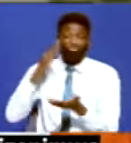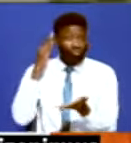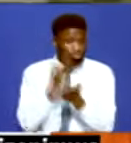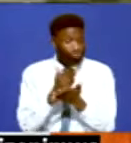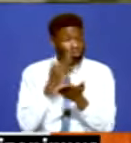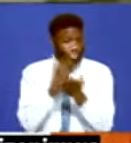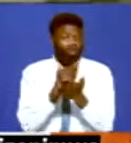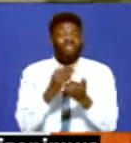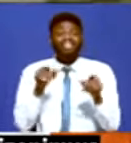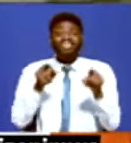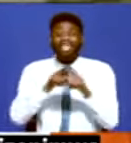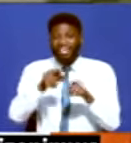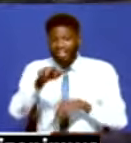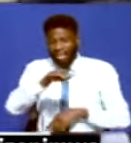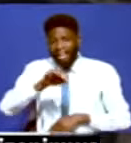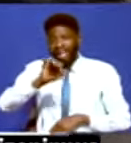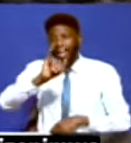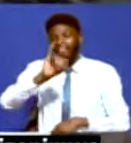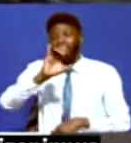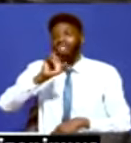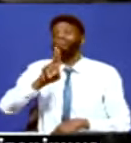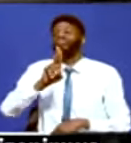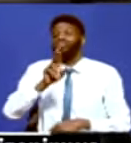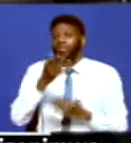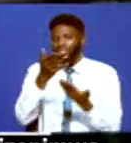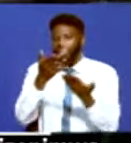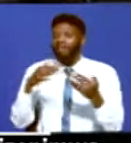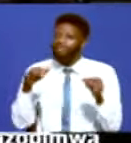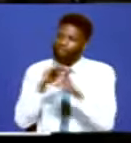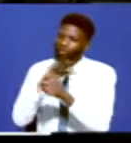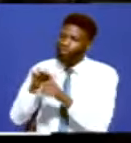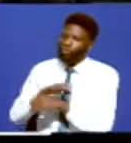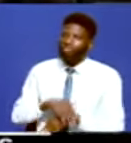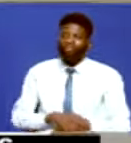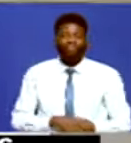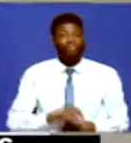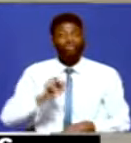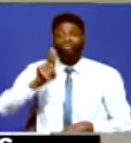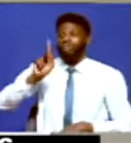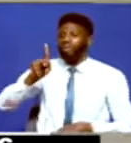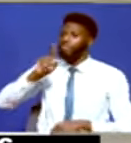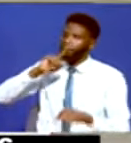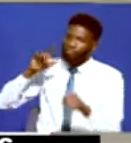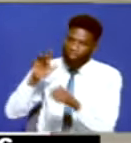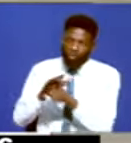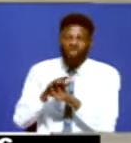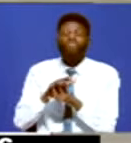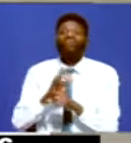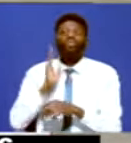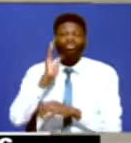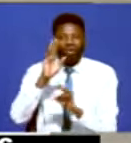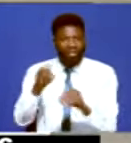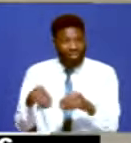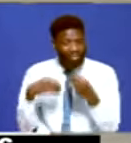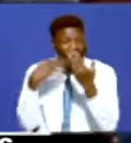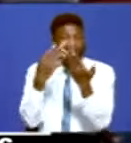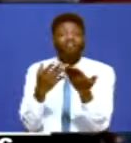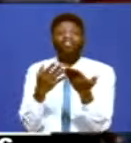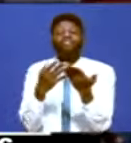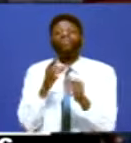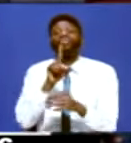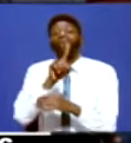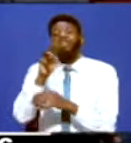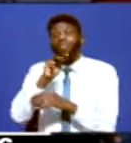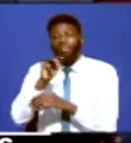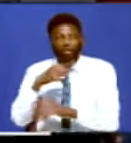for the critical ICU beds. Serikali ya Uingereza imeahidi kutoa dozi milioni 100 za chanjo kwa mataifa yanayozihitaji. If